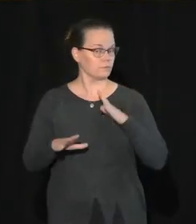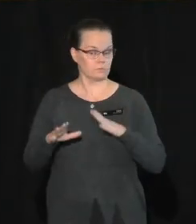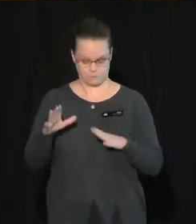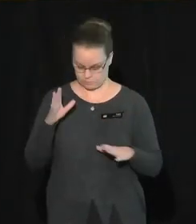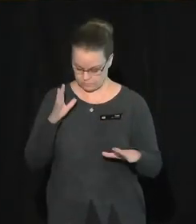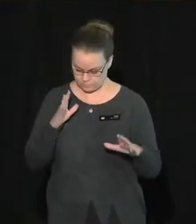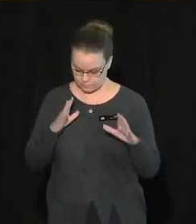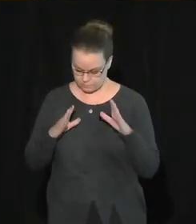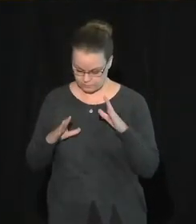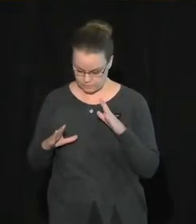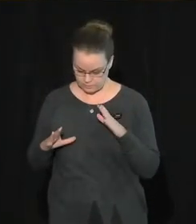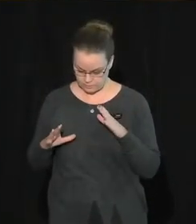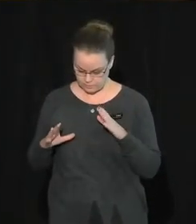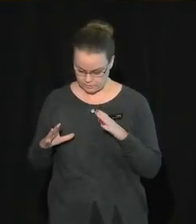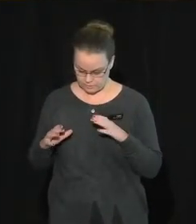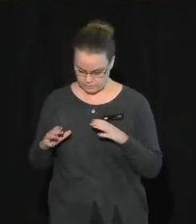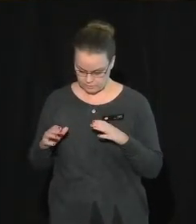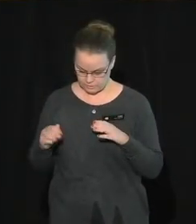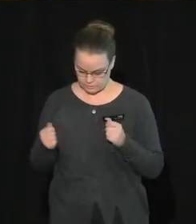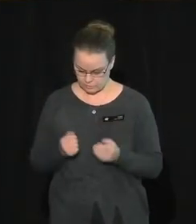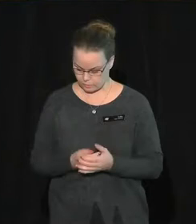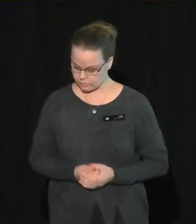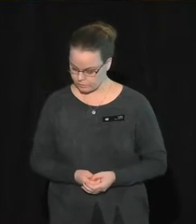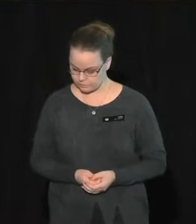accessibility must be provided. And